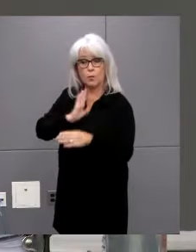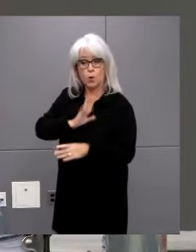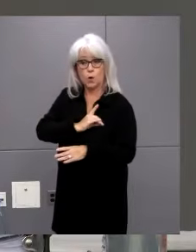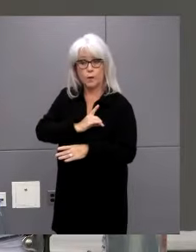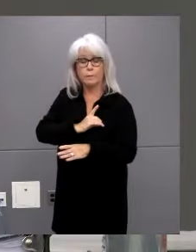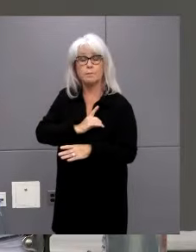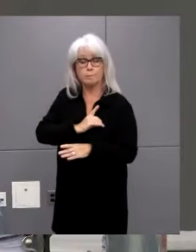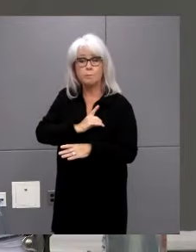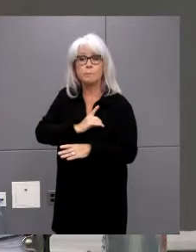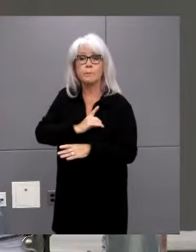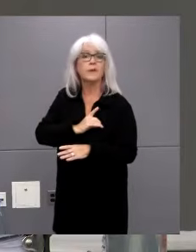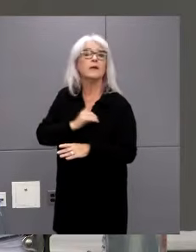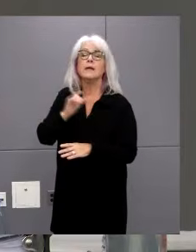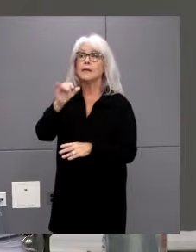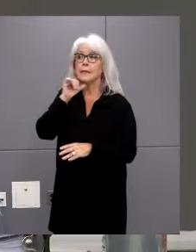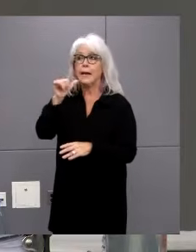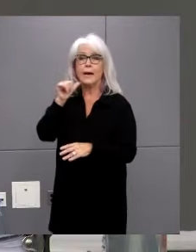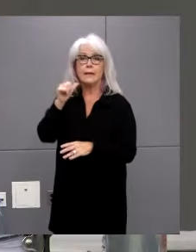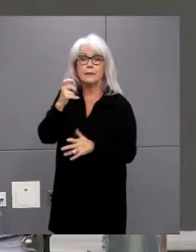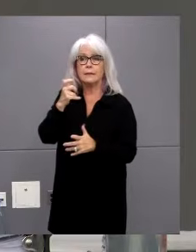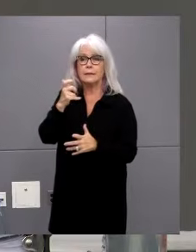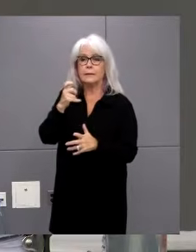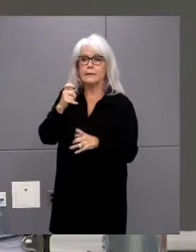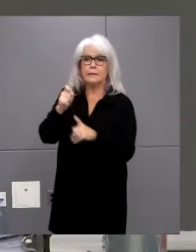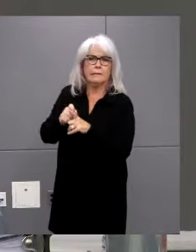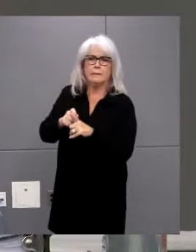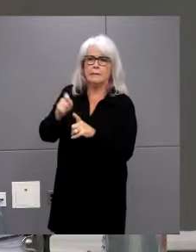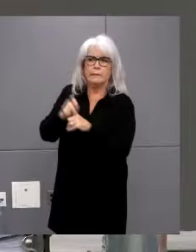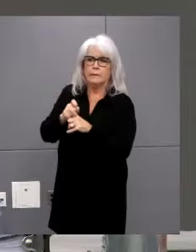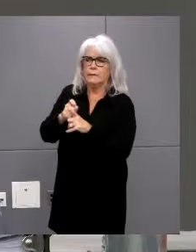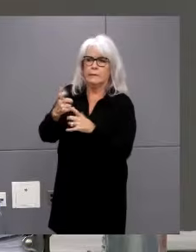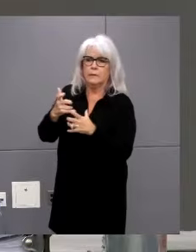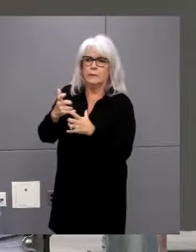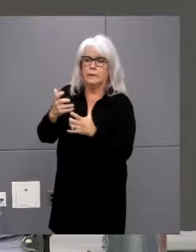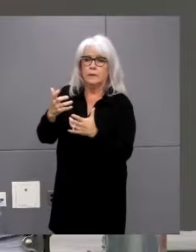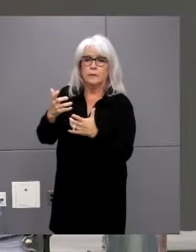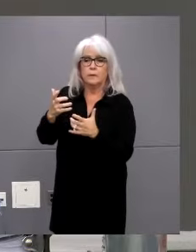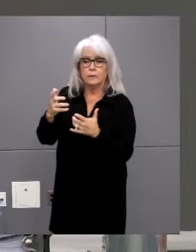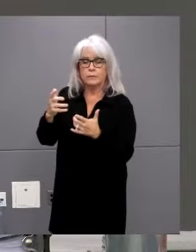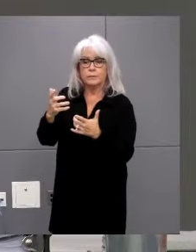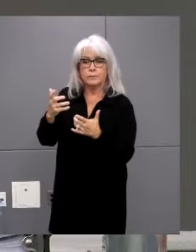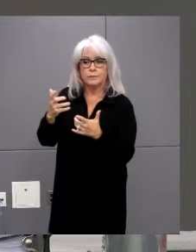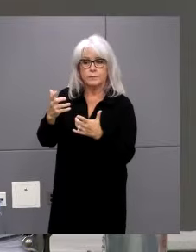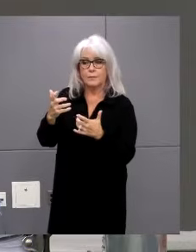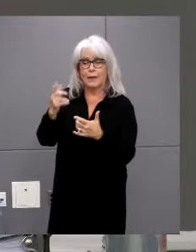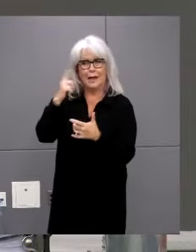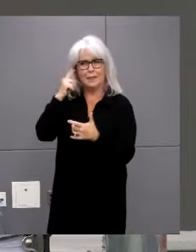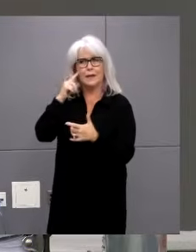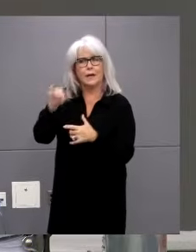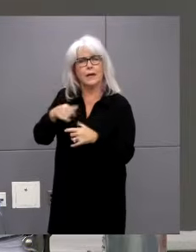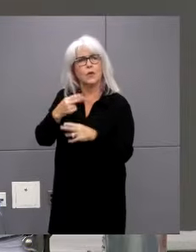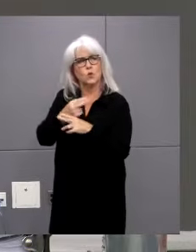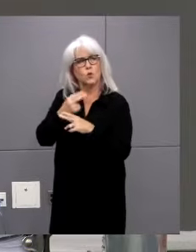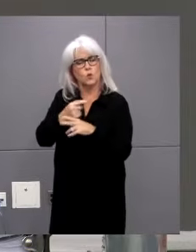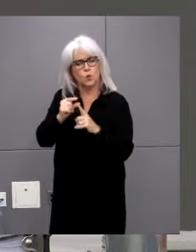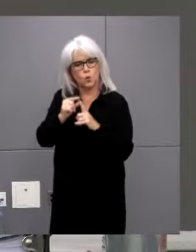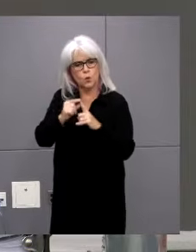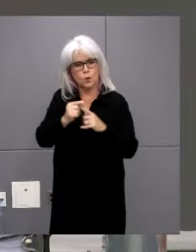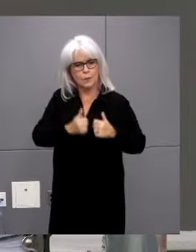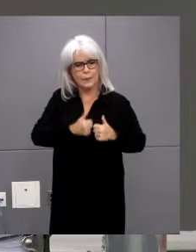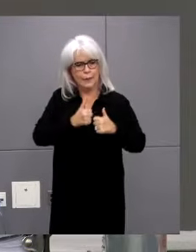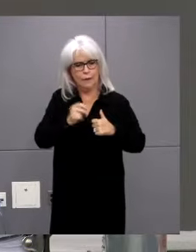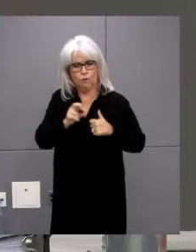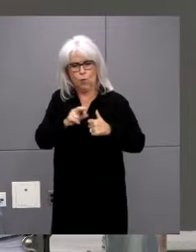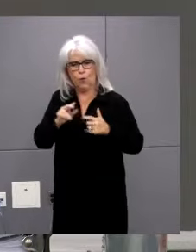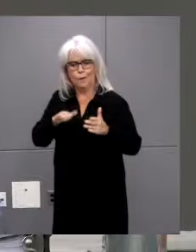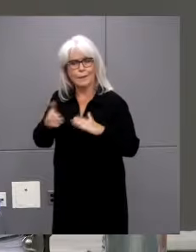of picking a hill to live or die on, and I believe those were my words,